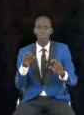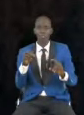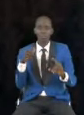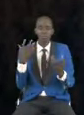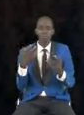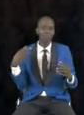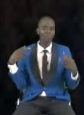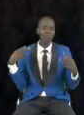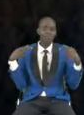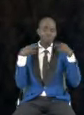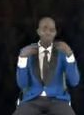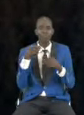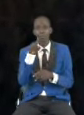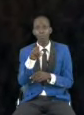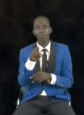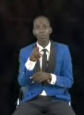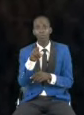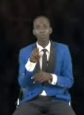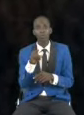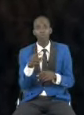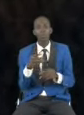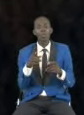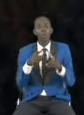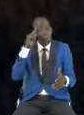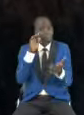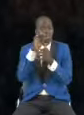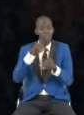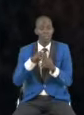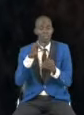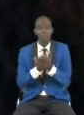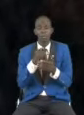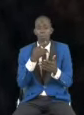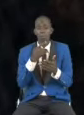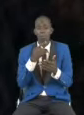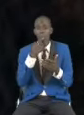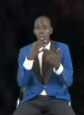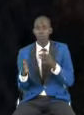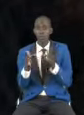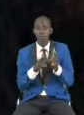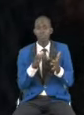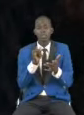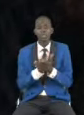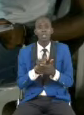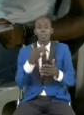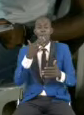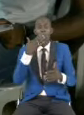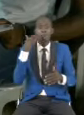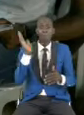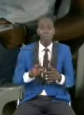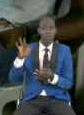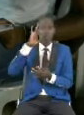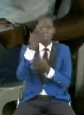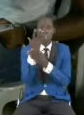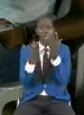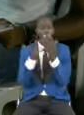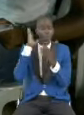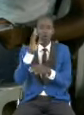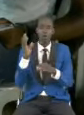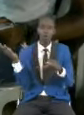believe in the blood of Jesus, that evil spirit, his hand will be cut off from your life.